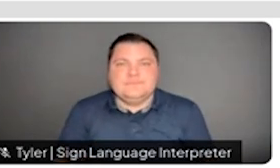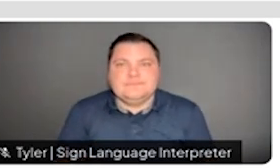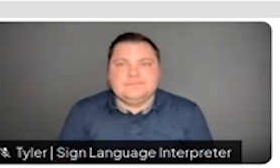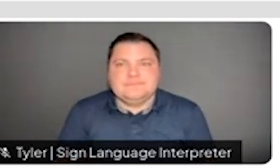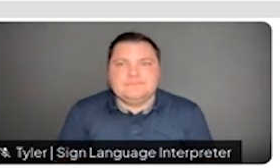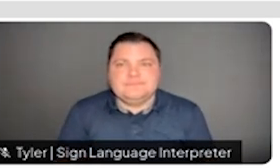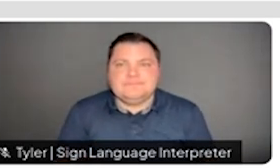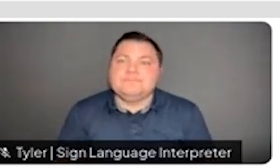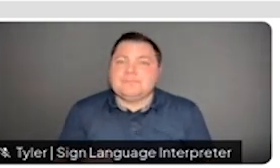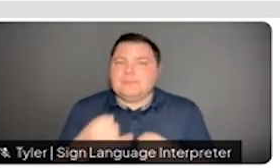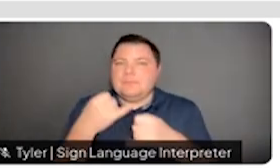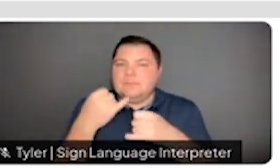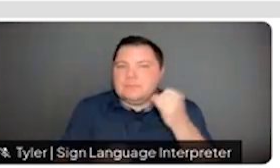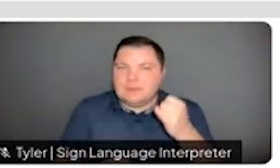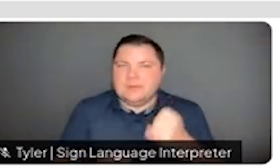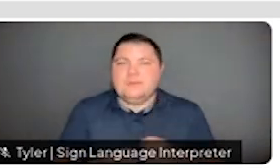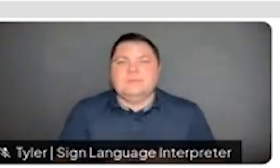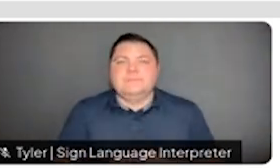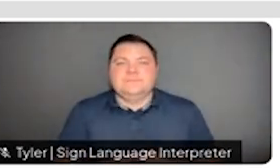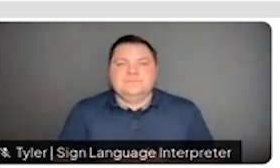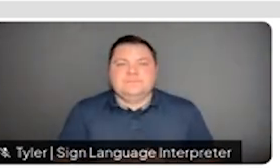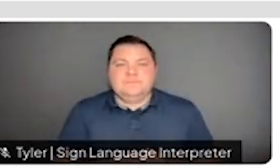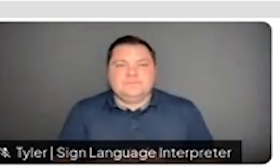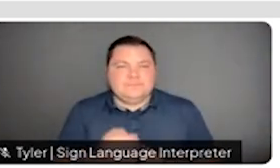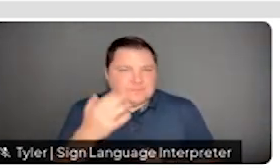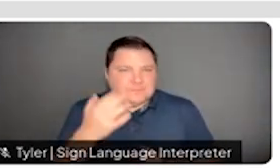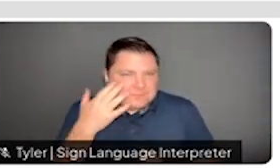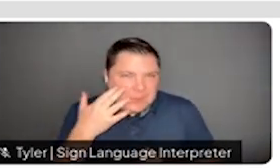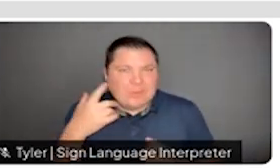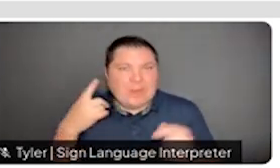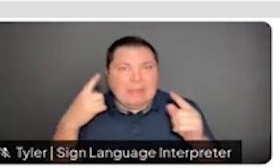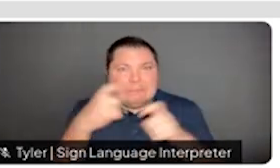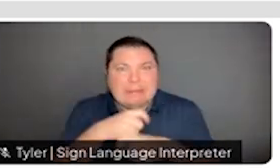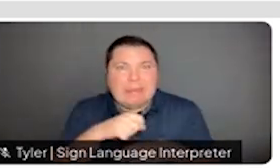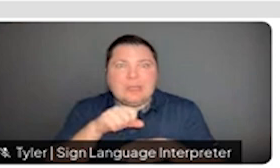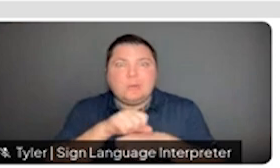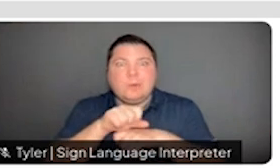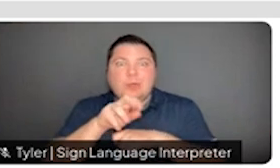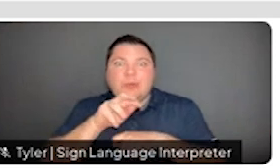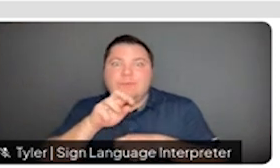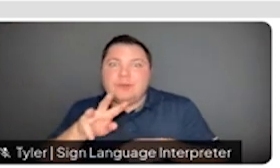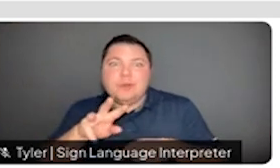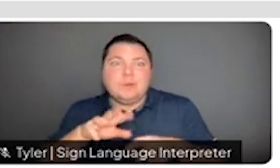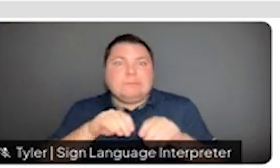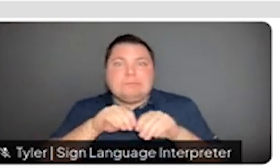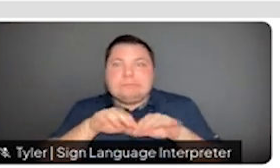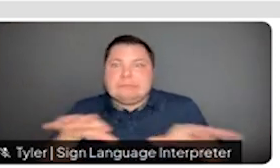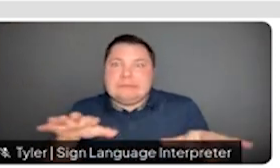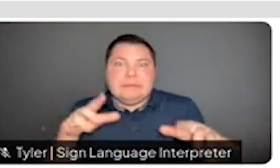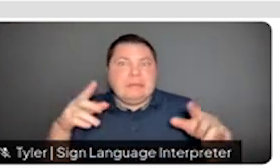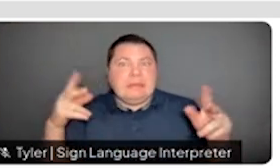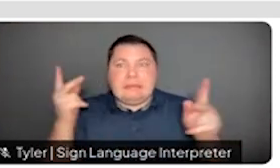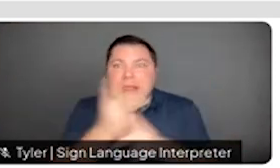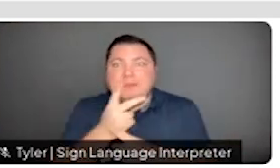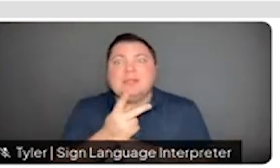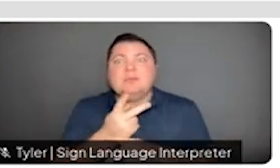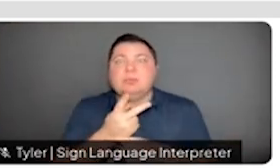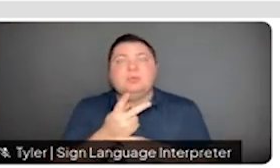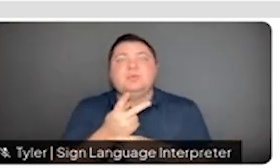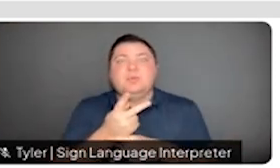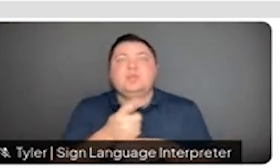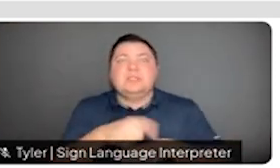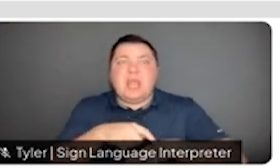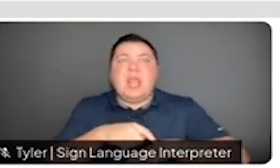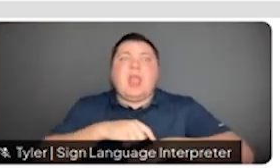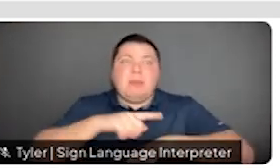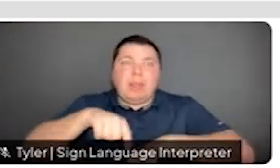And lastly, as most complex and manual workflows are, we saw that calculating and managing distributions was extremely time consuming. Building an